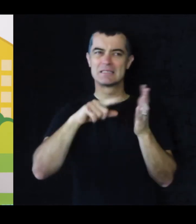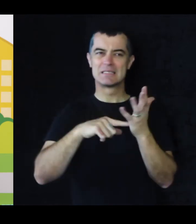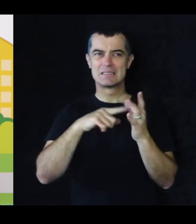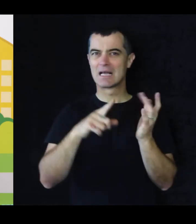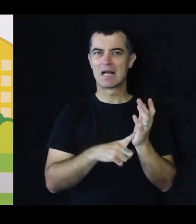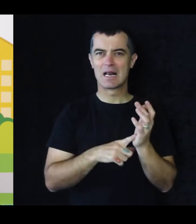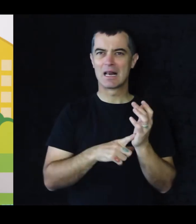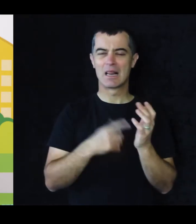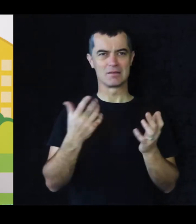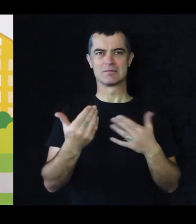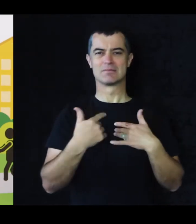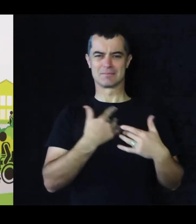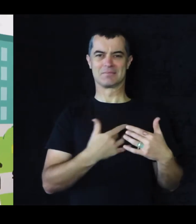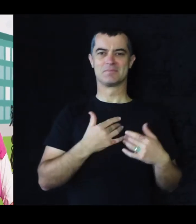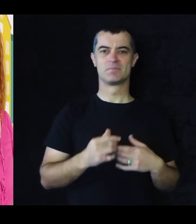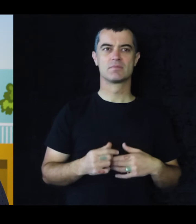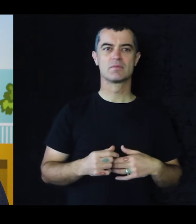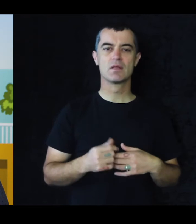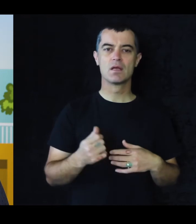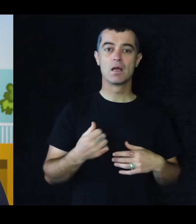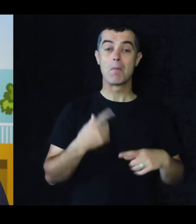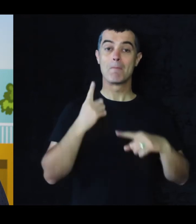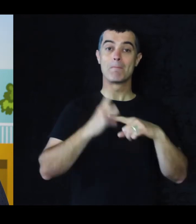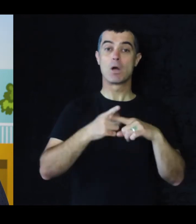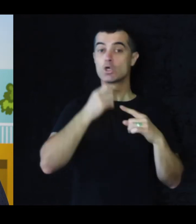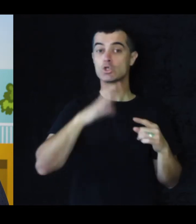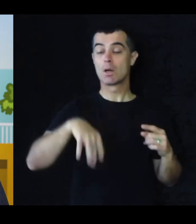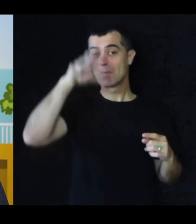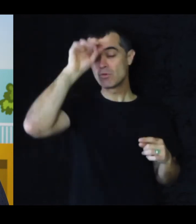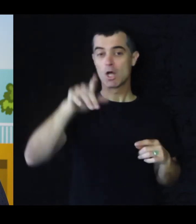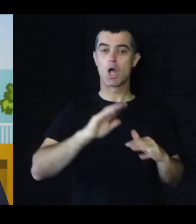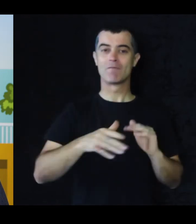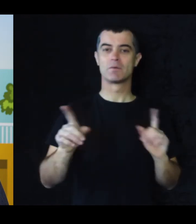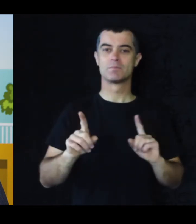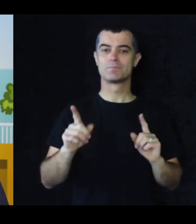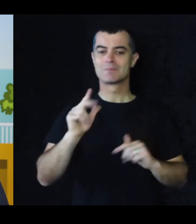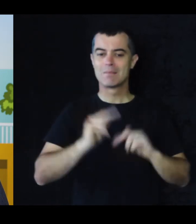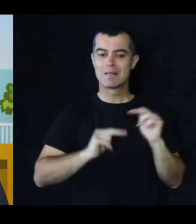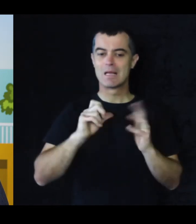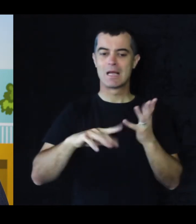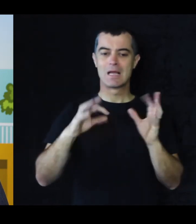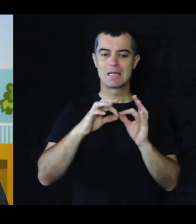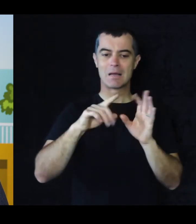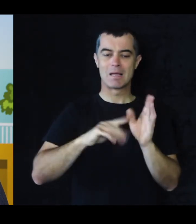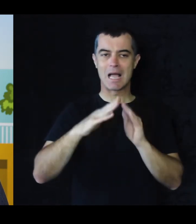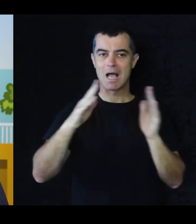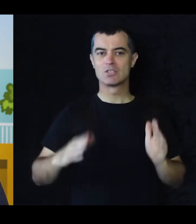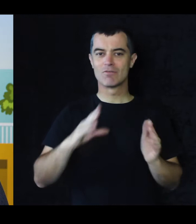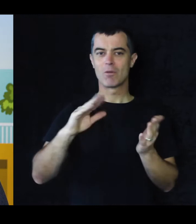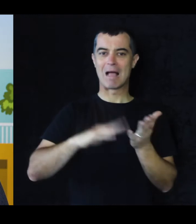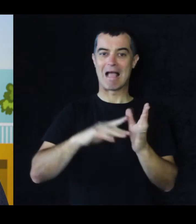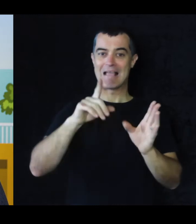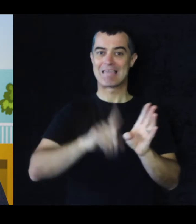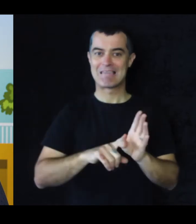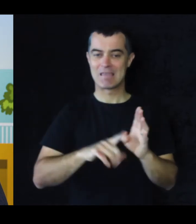in the detail, the emotion. My positive childhood memories are very much about sort of building cubby houses out of hay